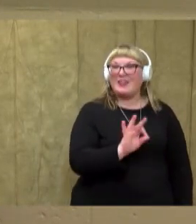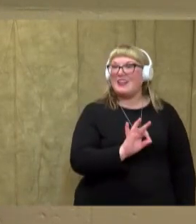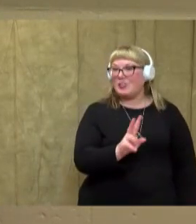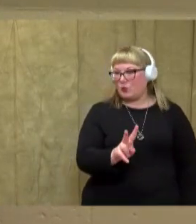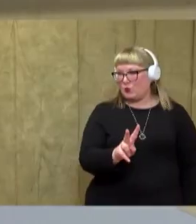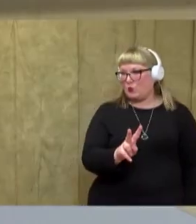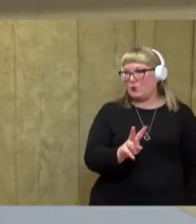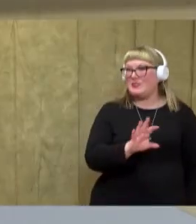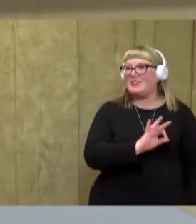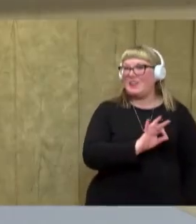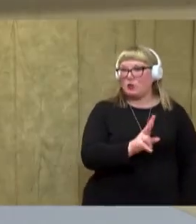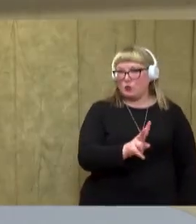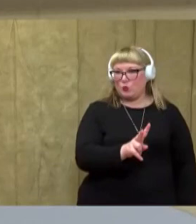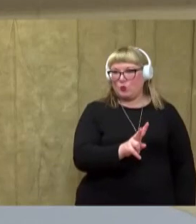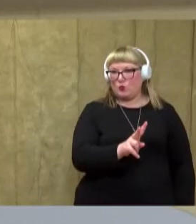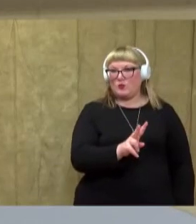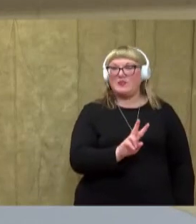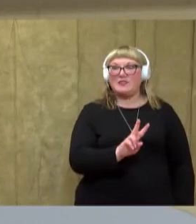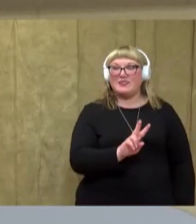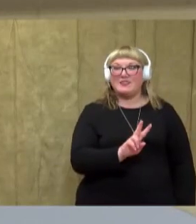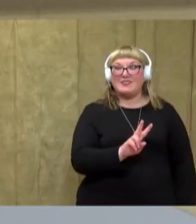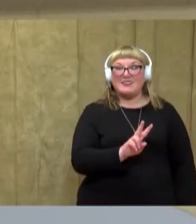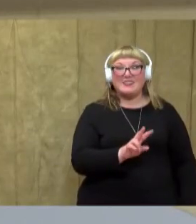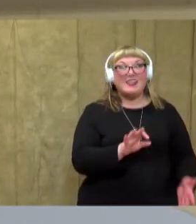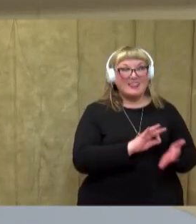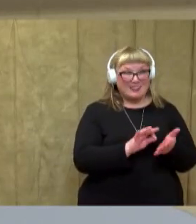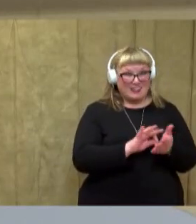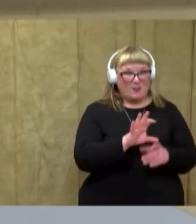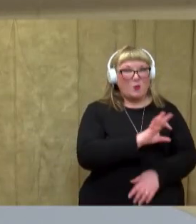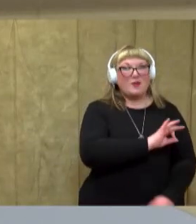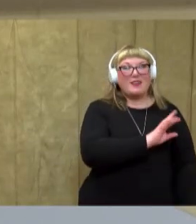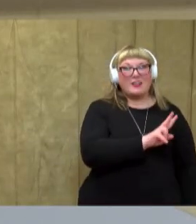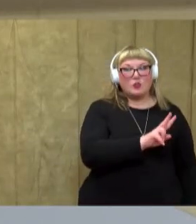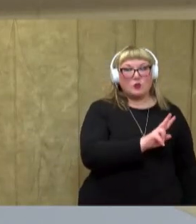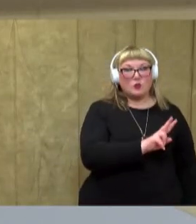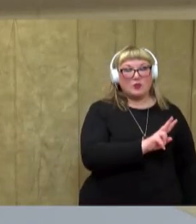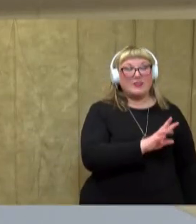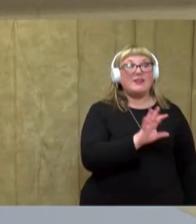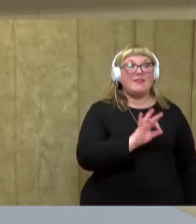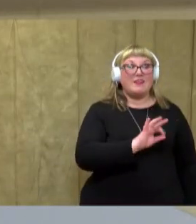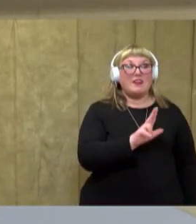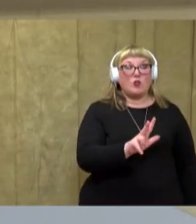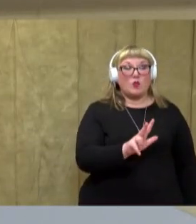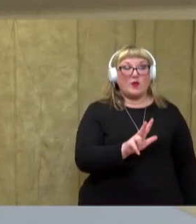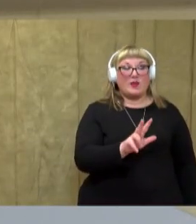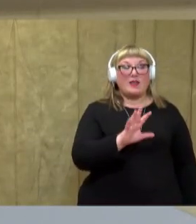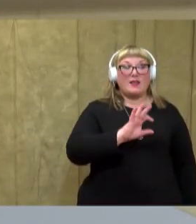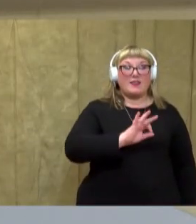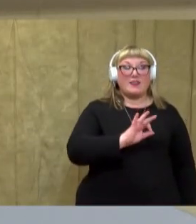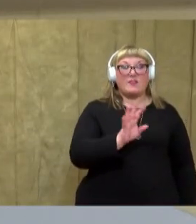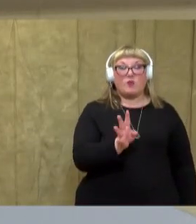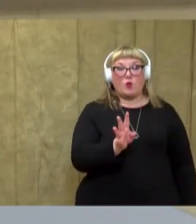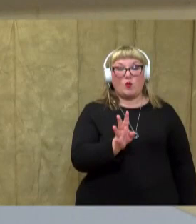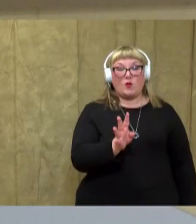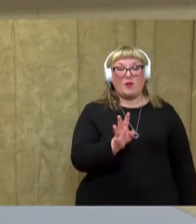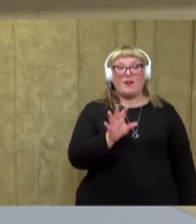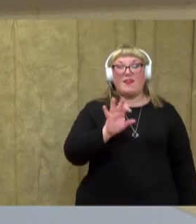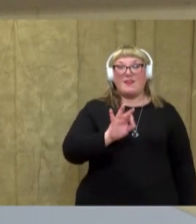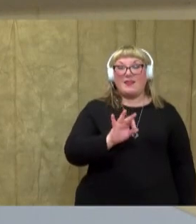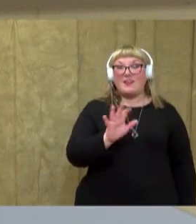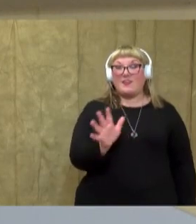92. Great job. Let's count on from 92, 93,